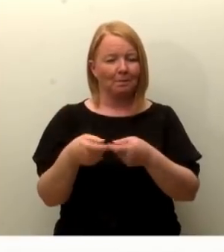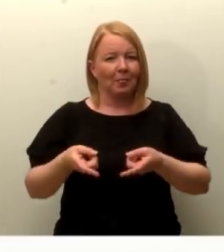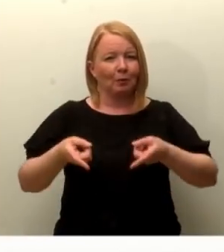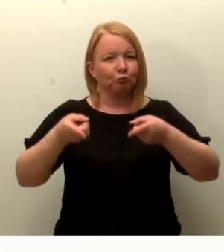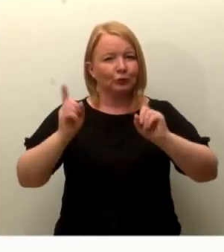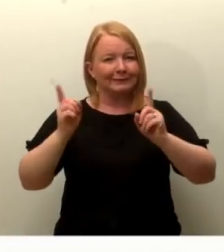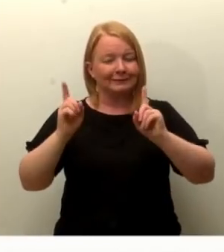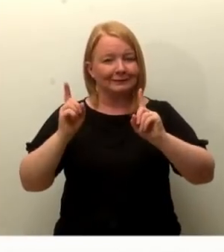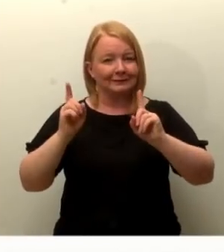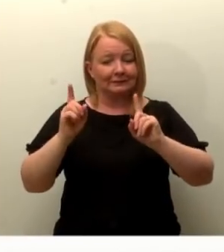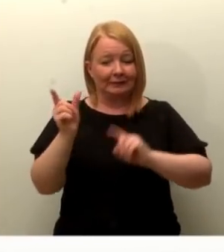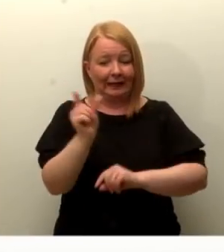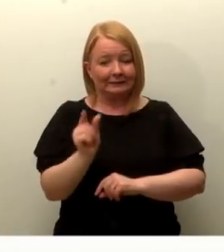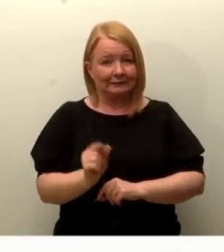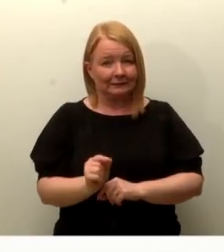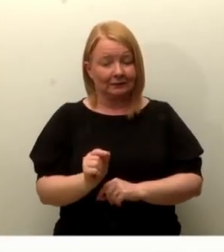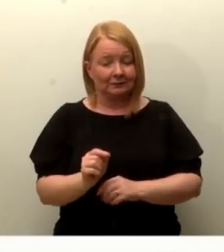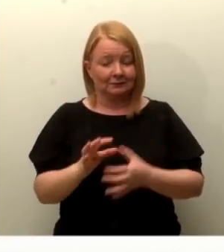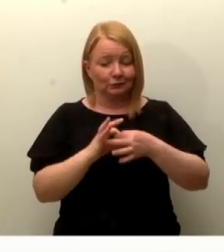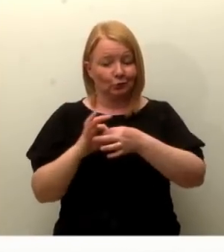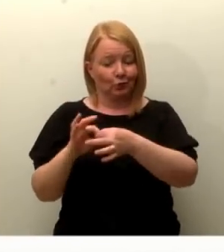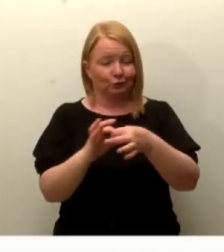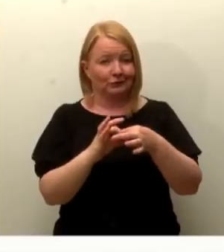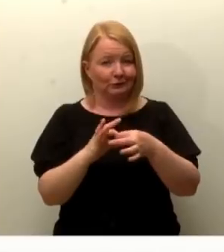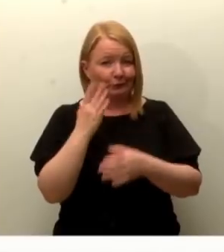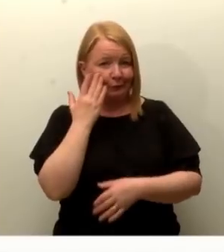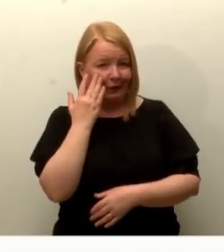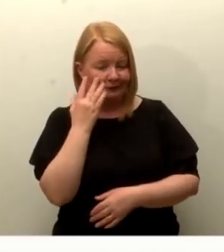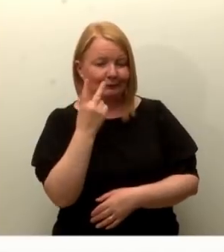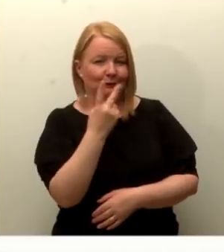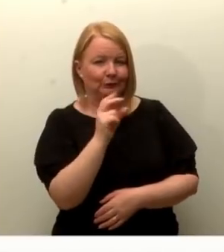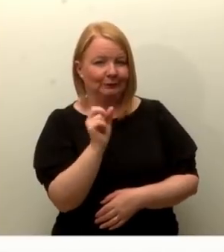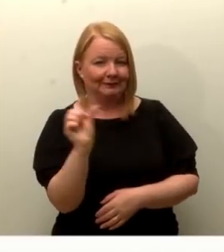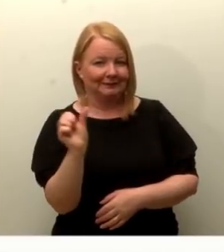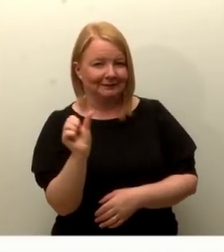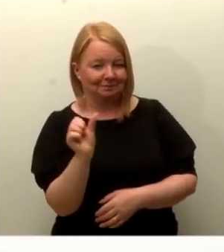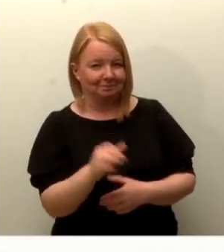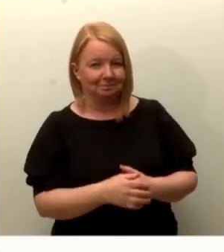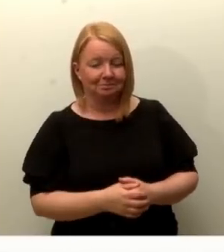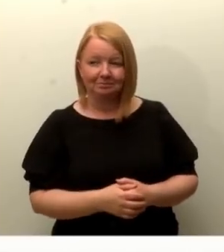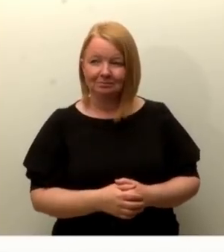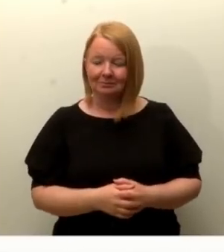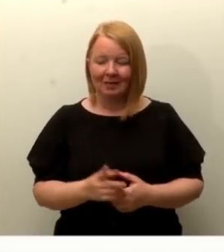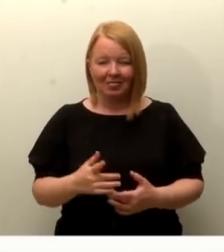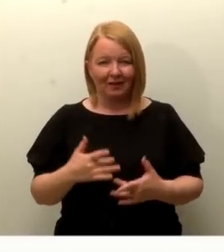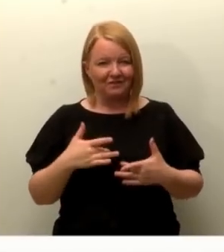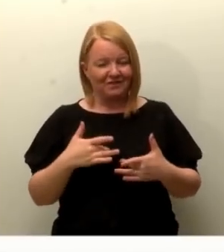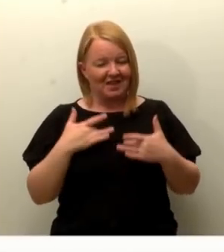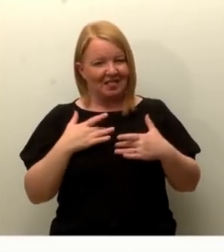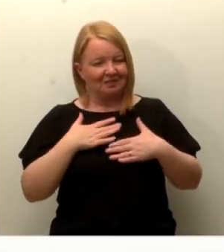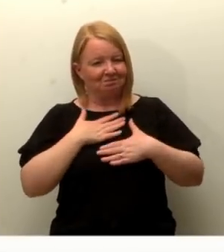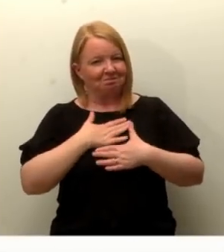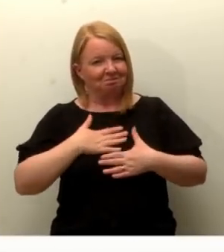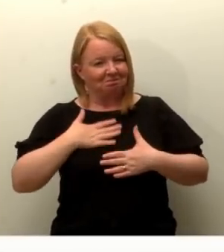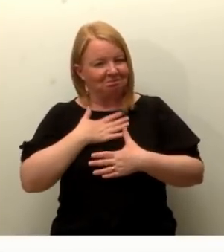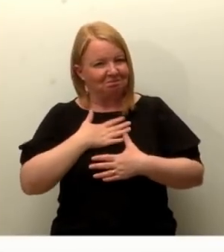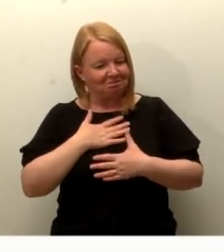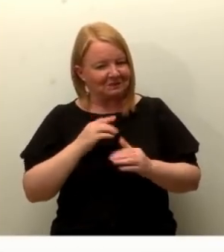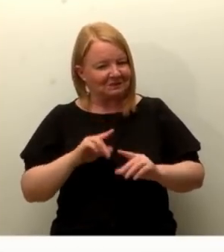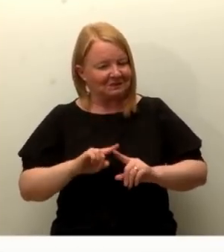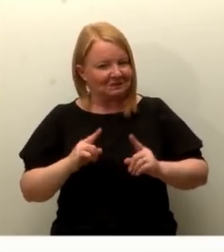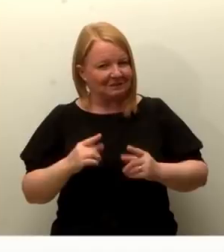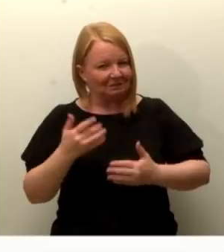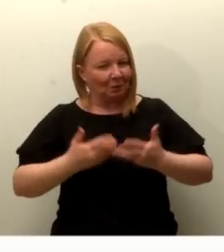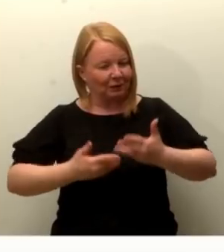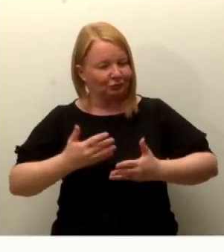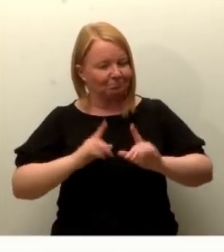of the Indian Association of Sports Medicine in 2016, a feeling that is difficult to measure, as I am